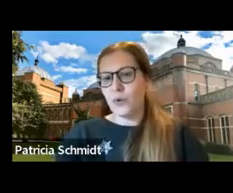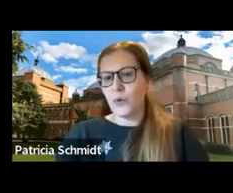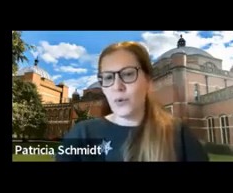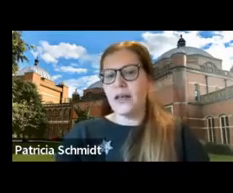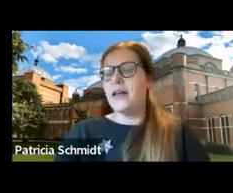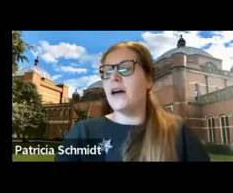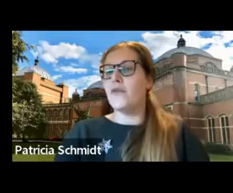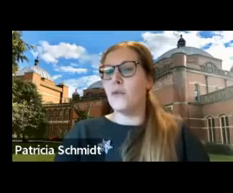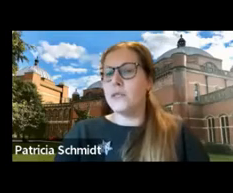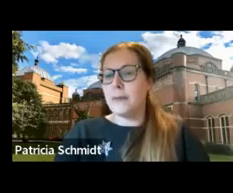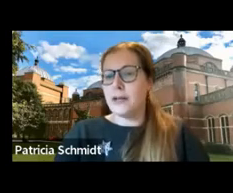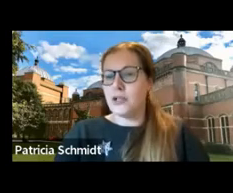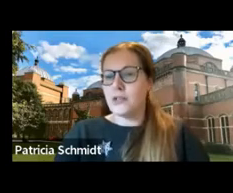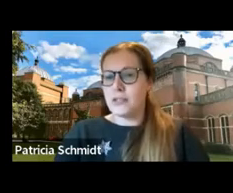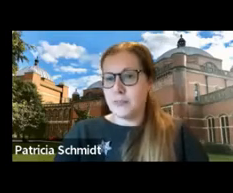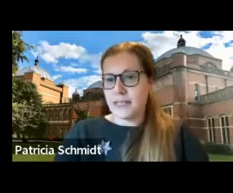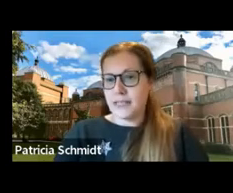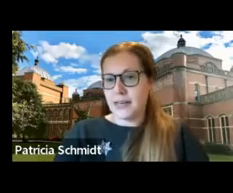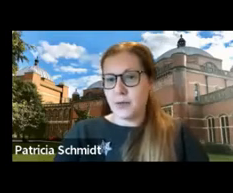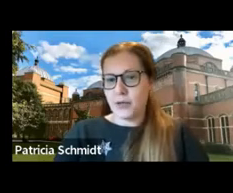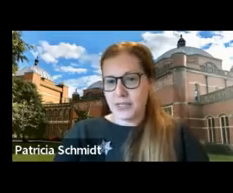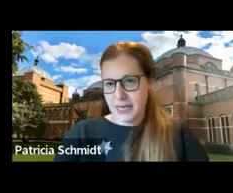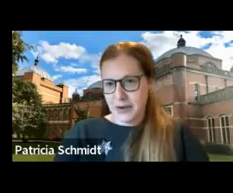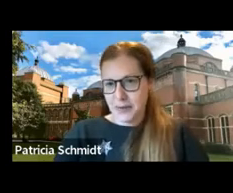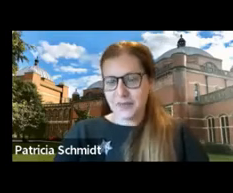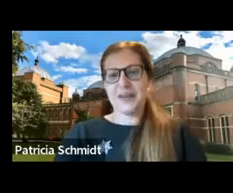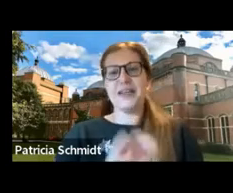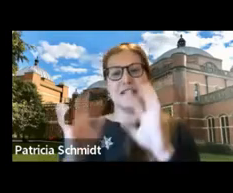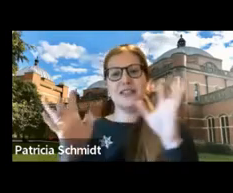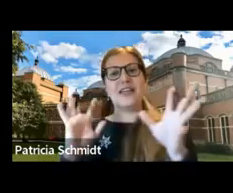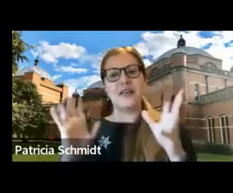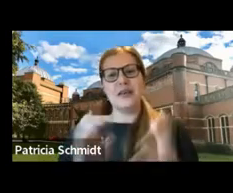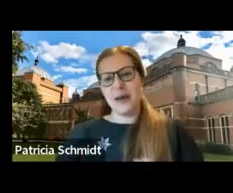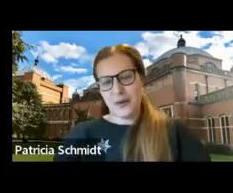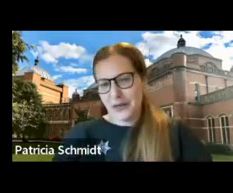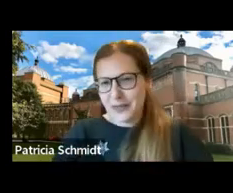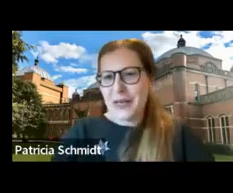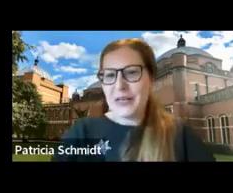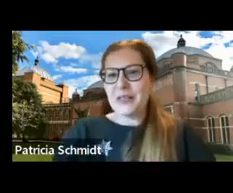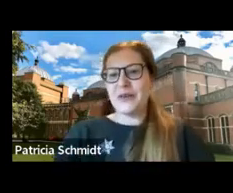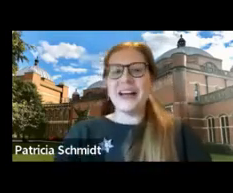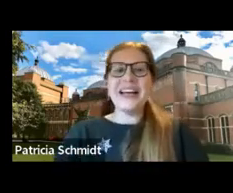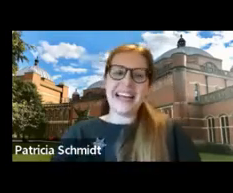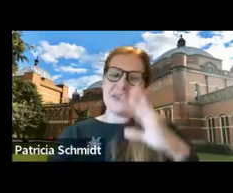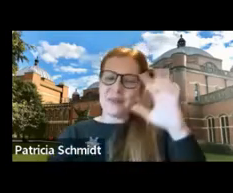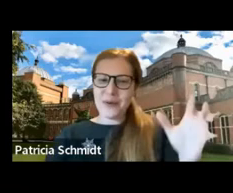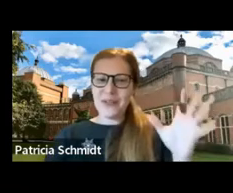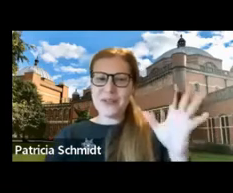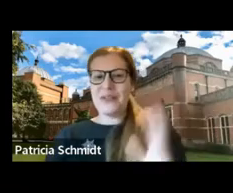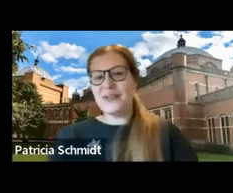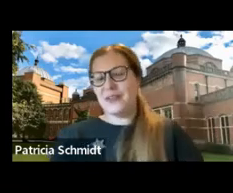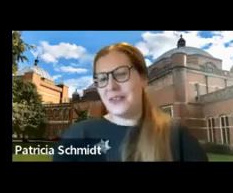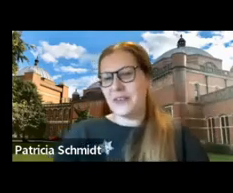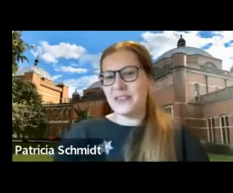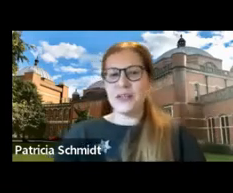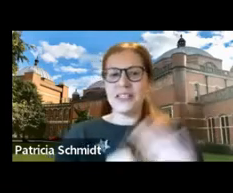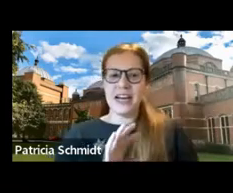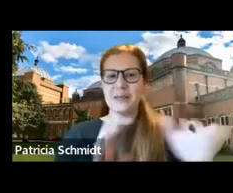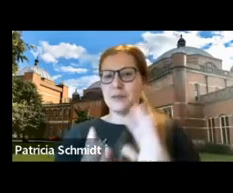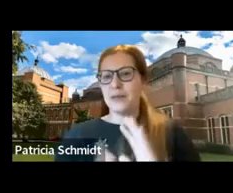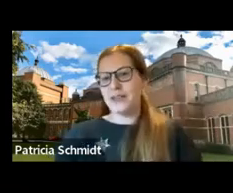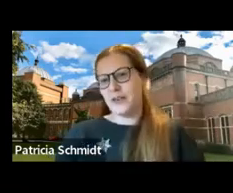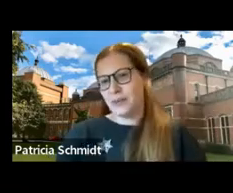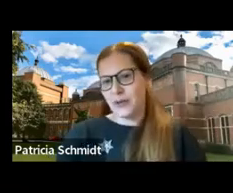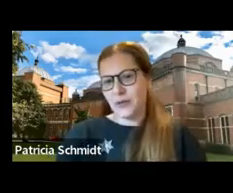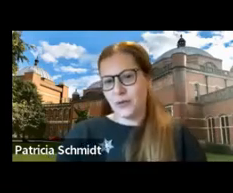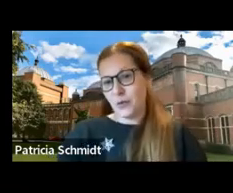what we call a four-dimensional space-time continuum. Now that sounds like really big words. So as opposed to Newton, where time